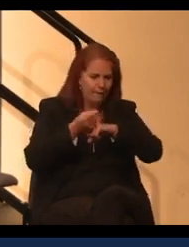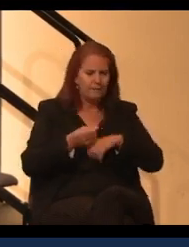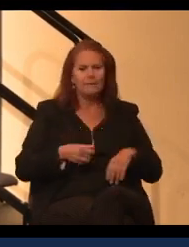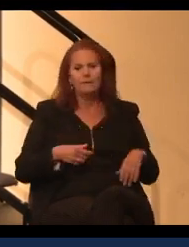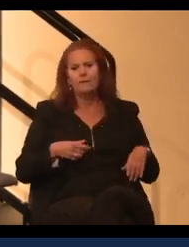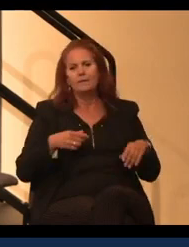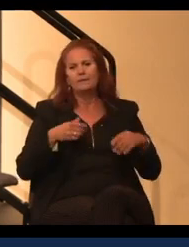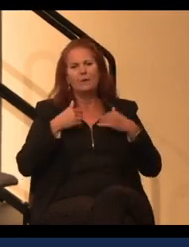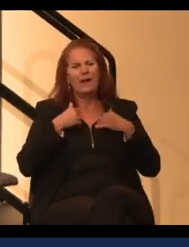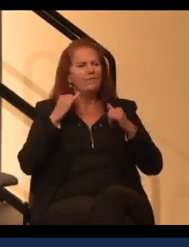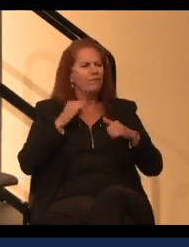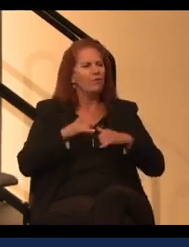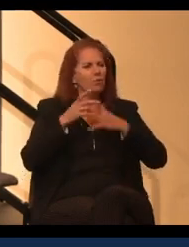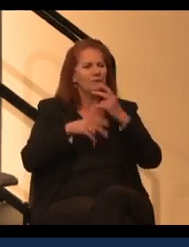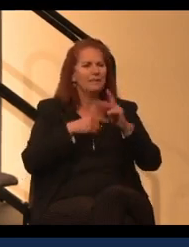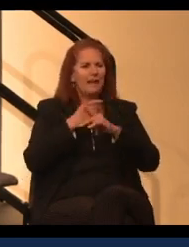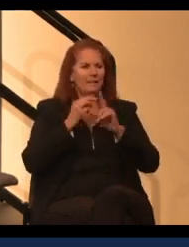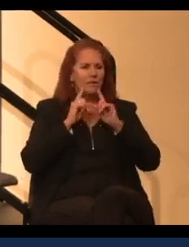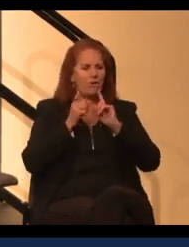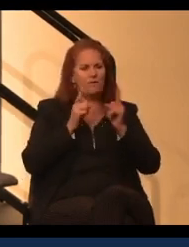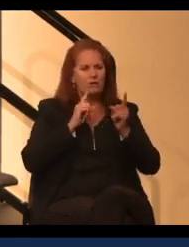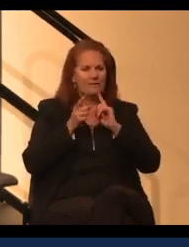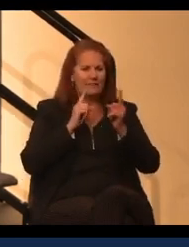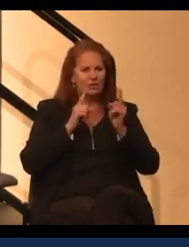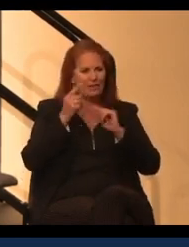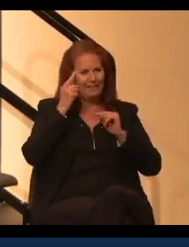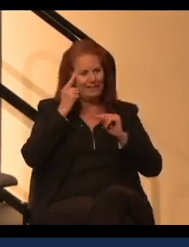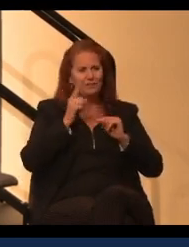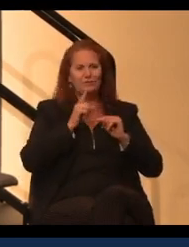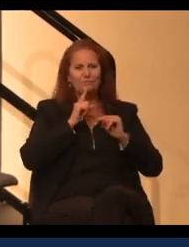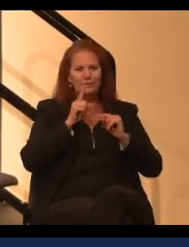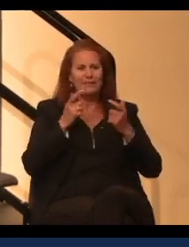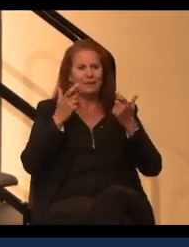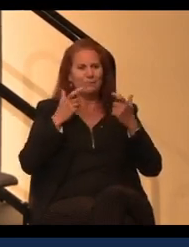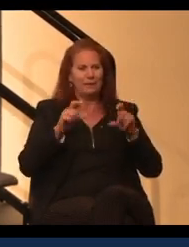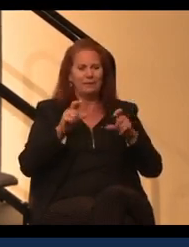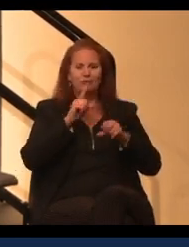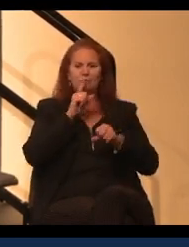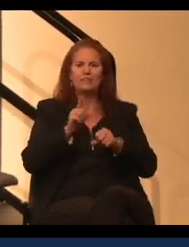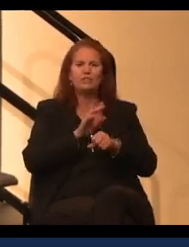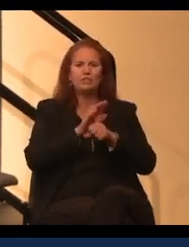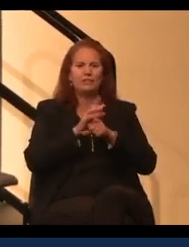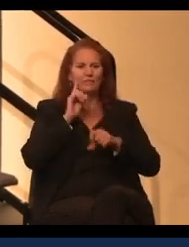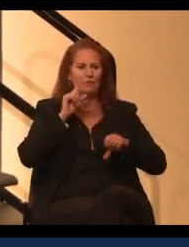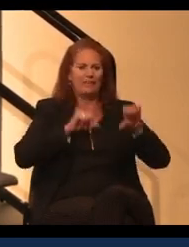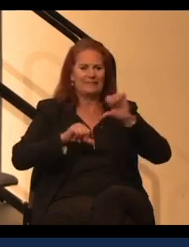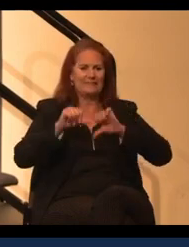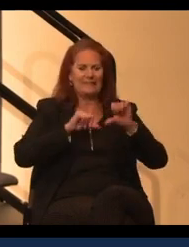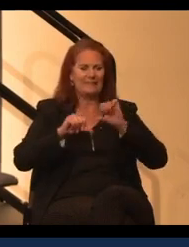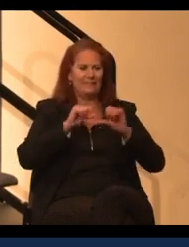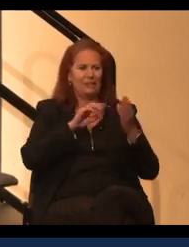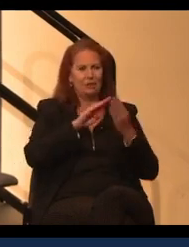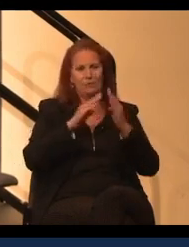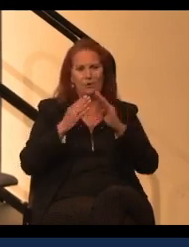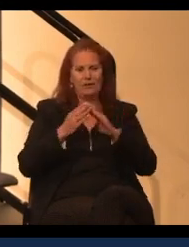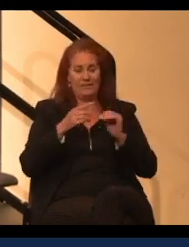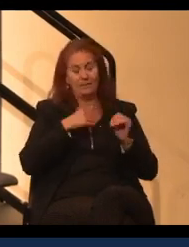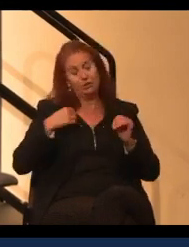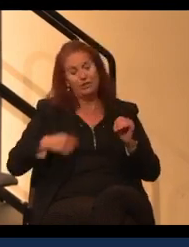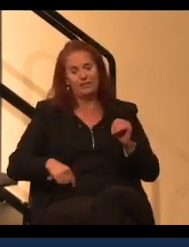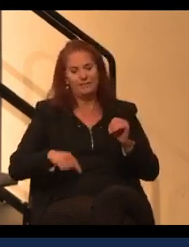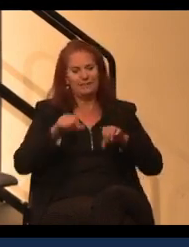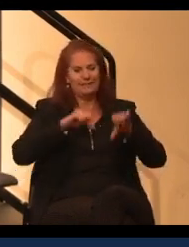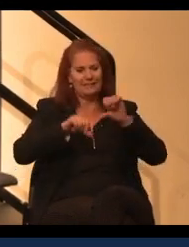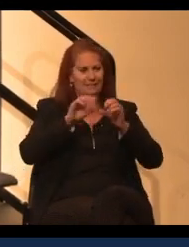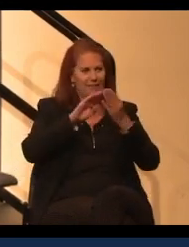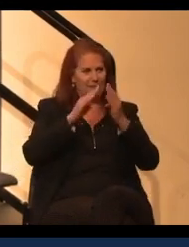To have those conversations, I think, has really been assuring for the scientific community, the Chinese scientific